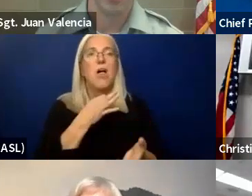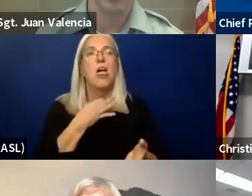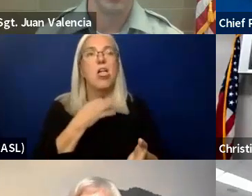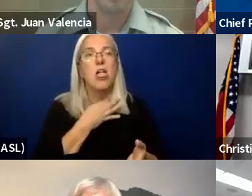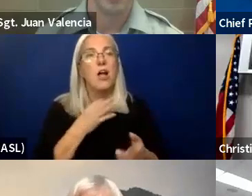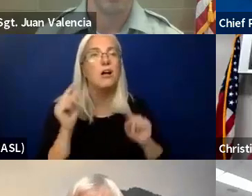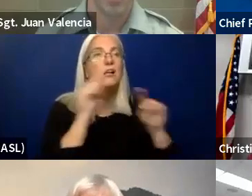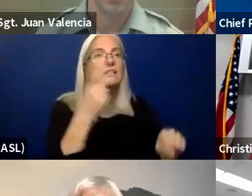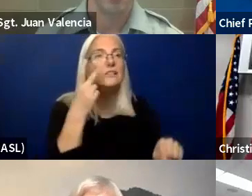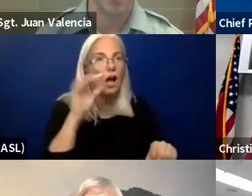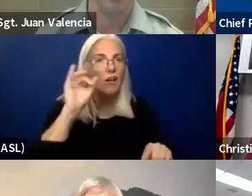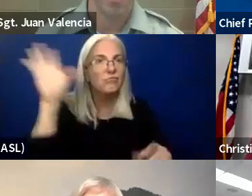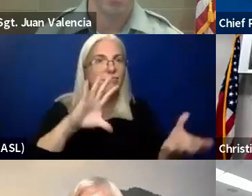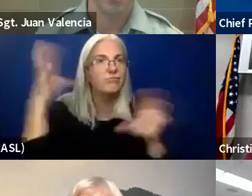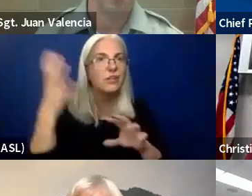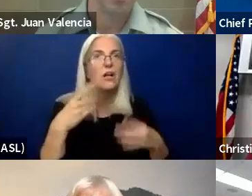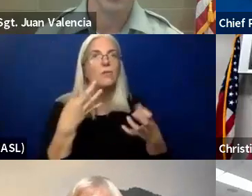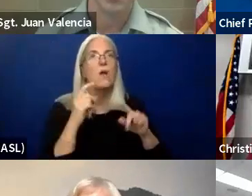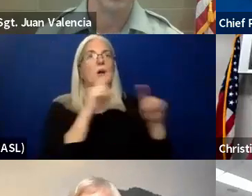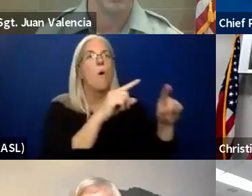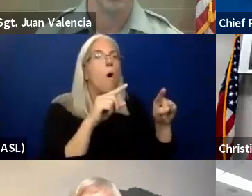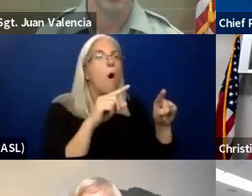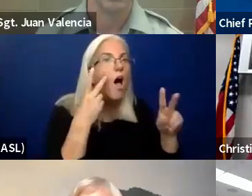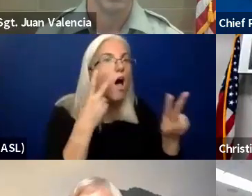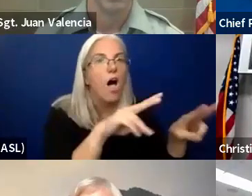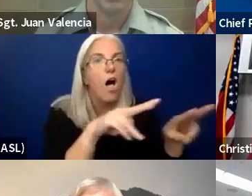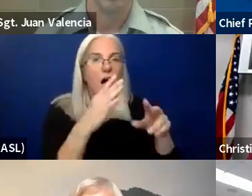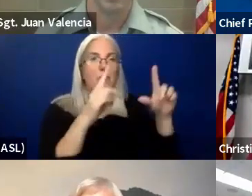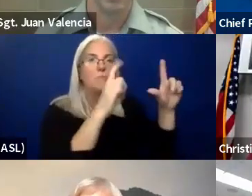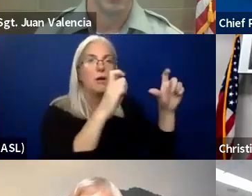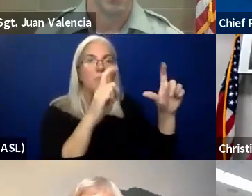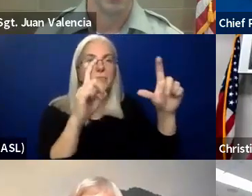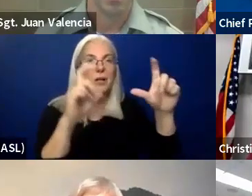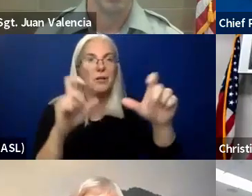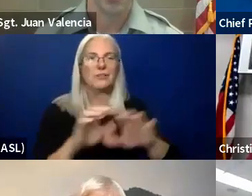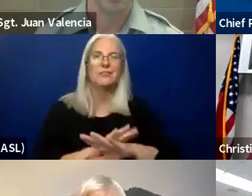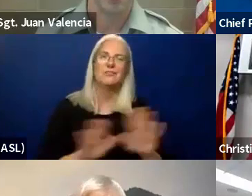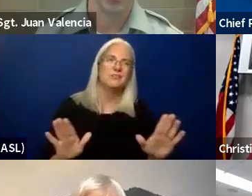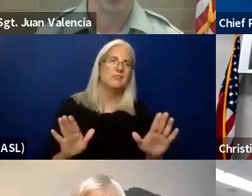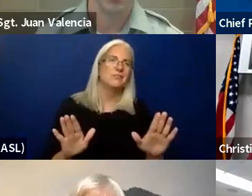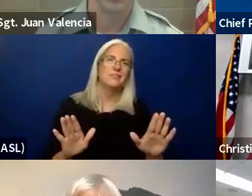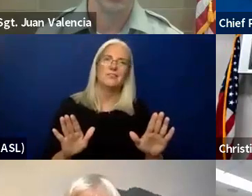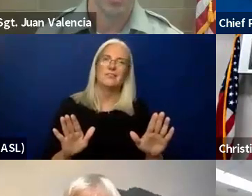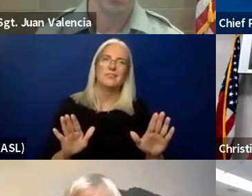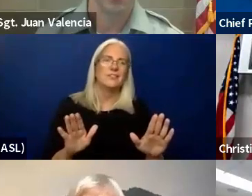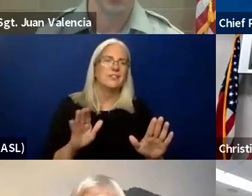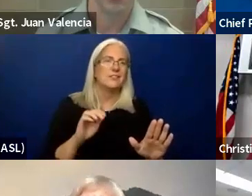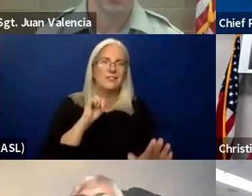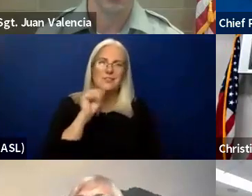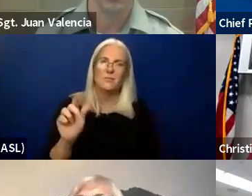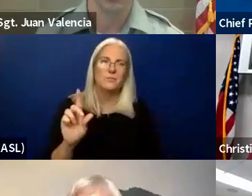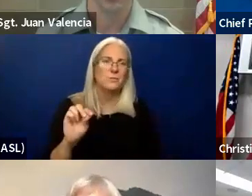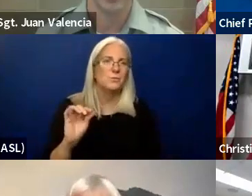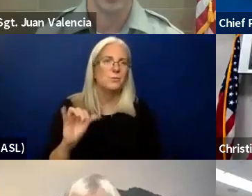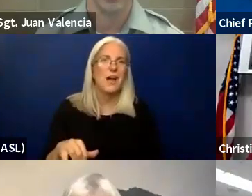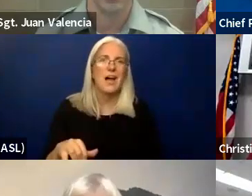photos of areas that have been affected by the fire, please stay out of the area. I'm sure people don't want to see their house burned